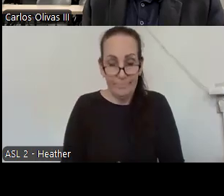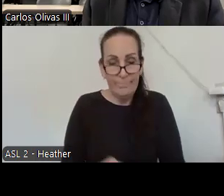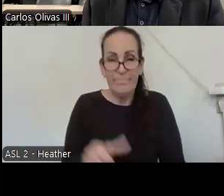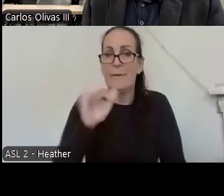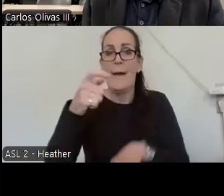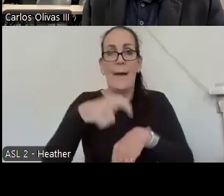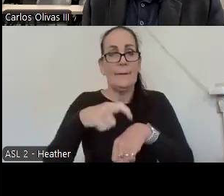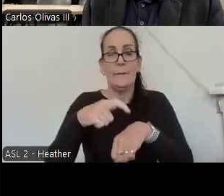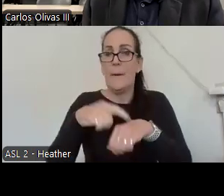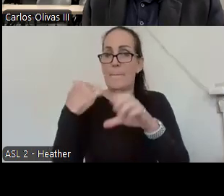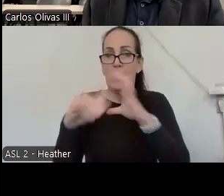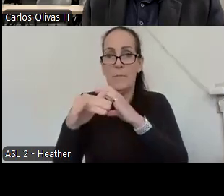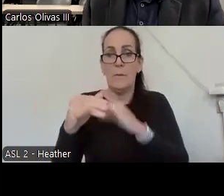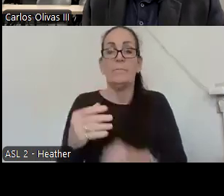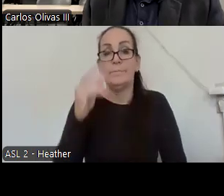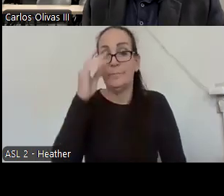But I think that we are